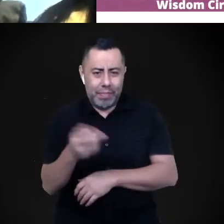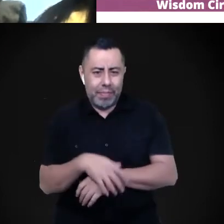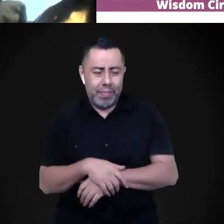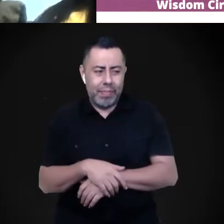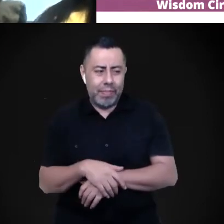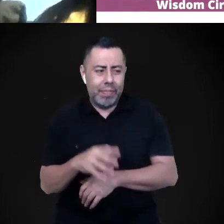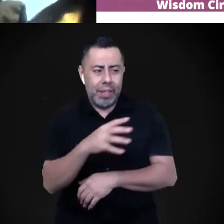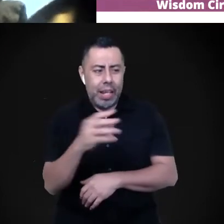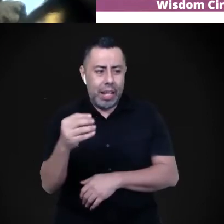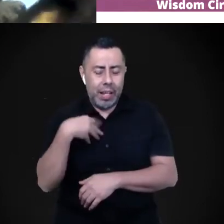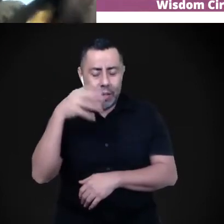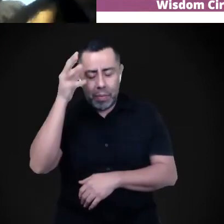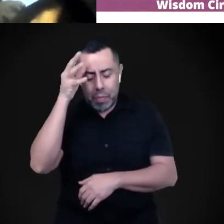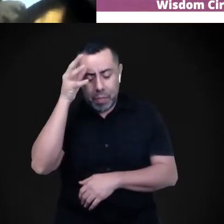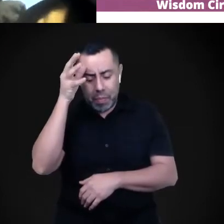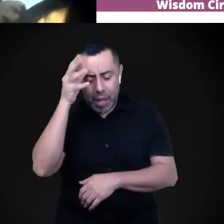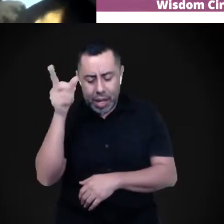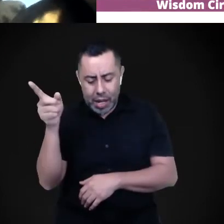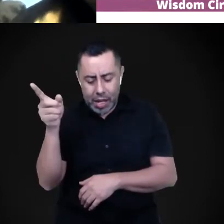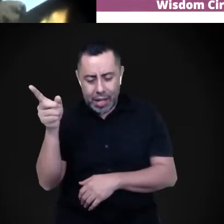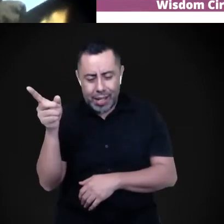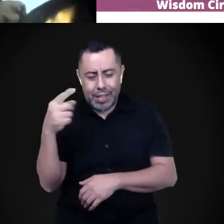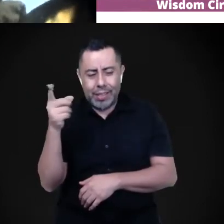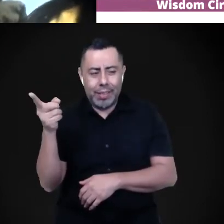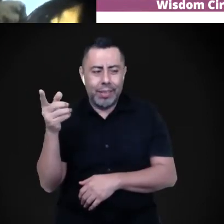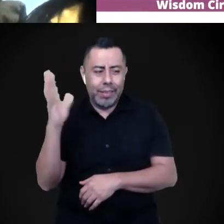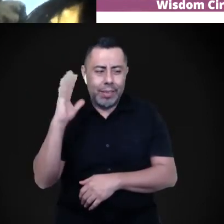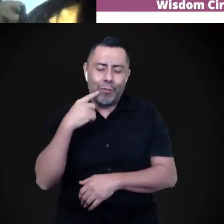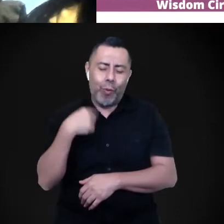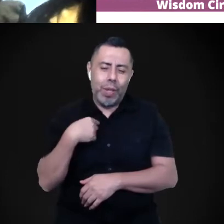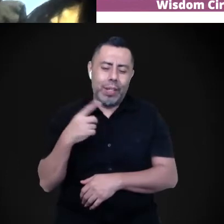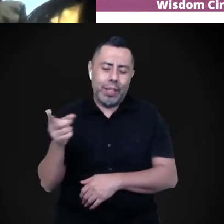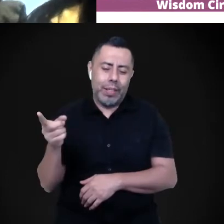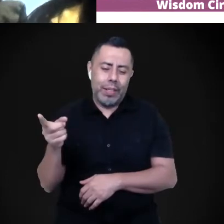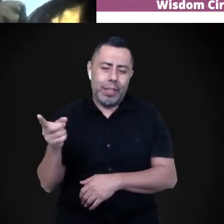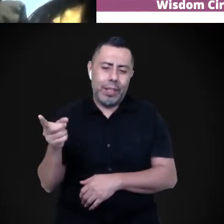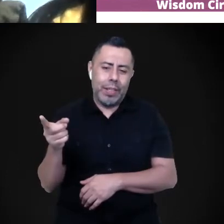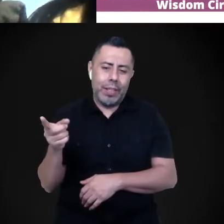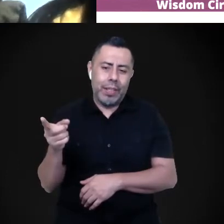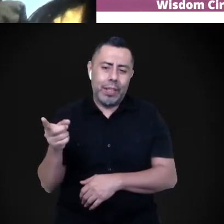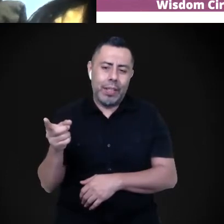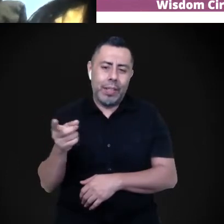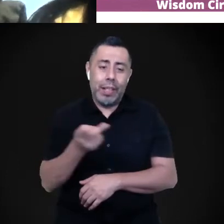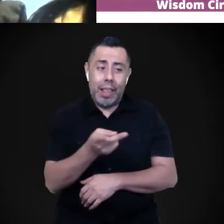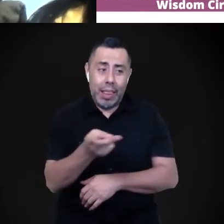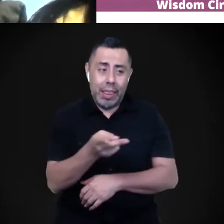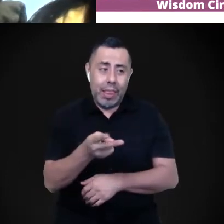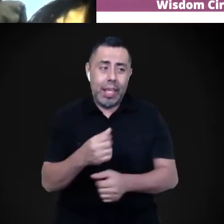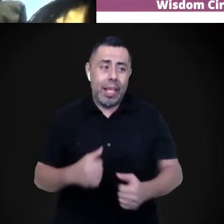my dad will always, he would tell me that, but they lived and made a